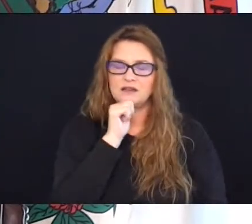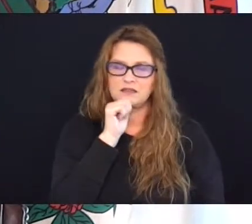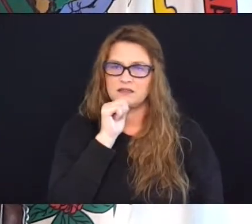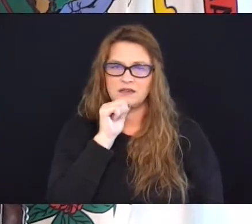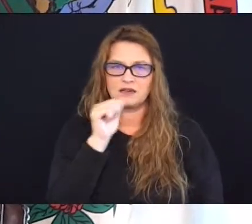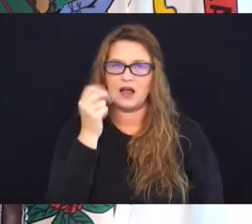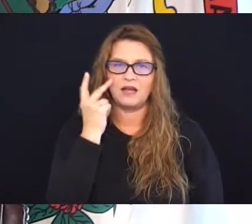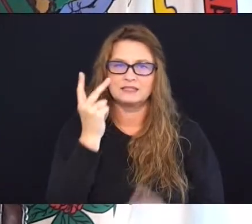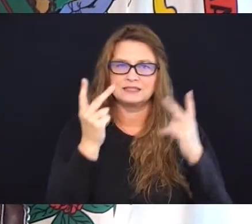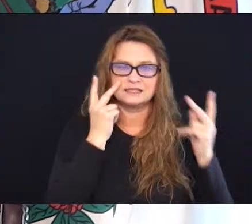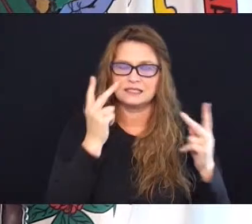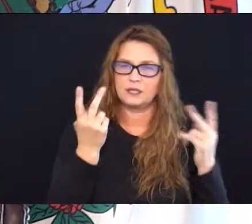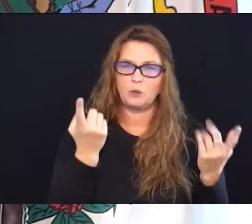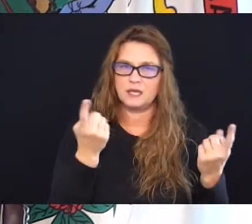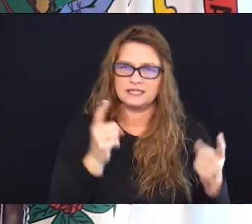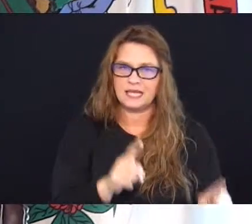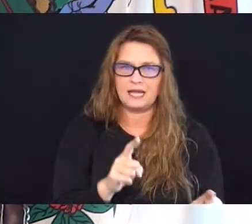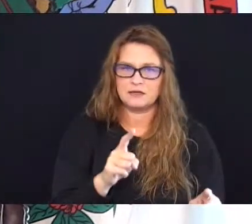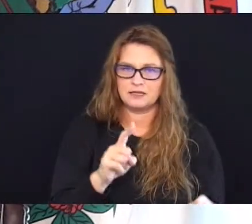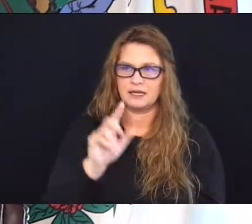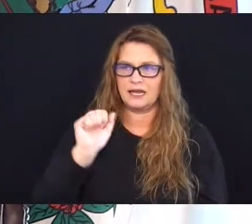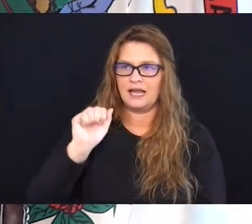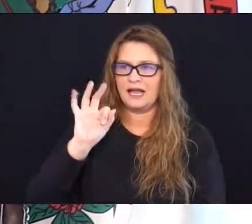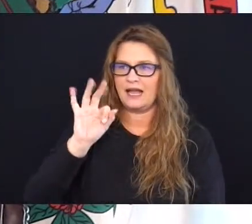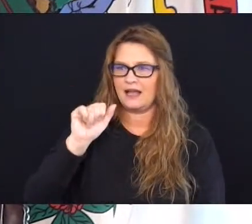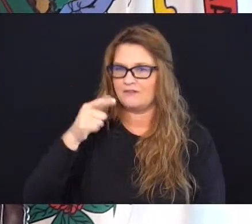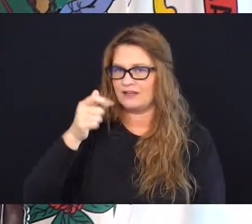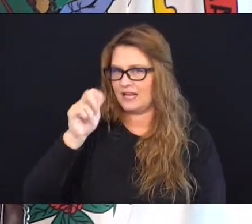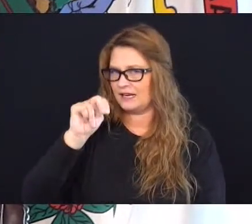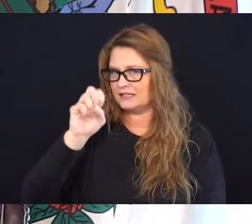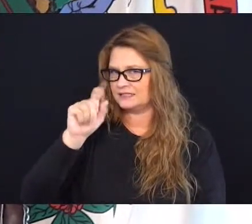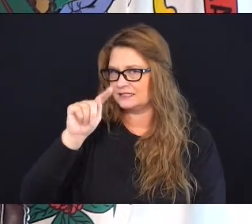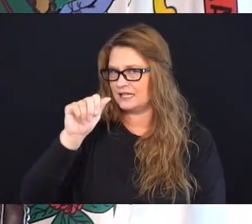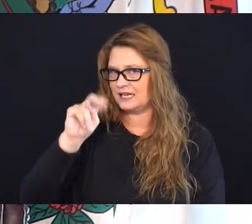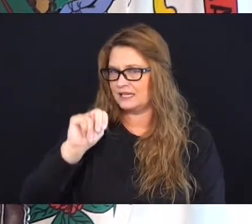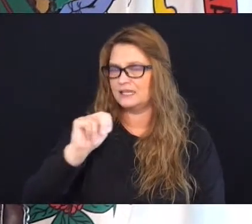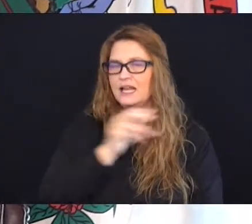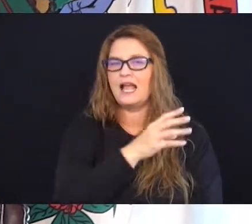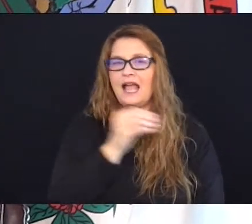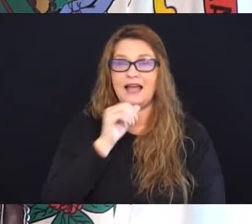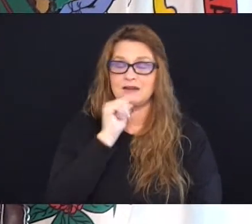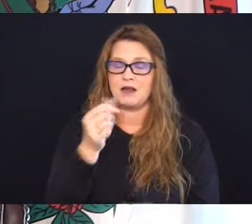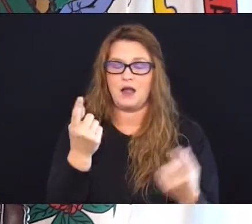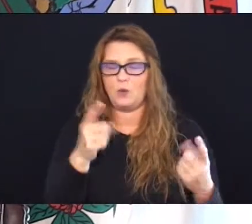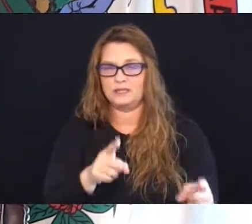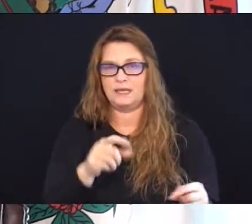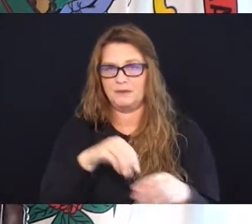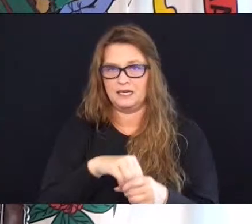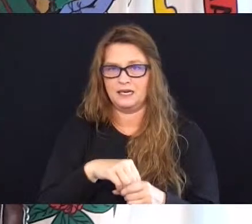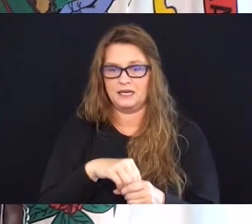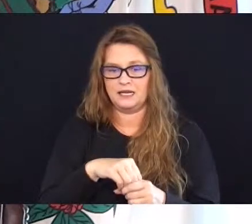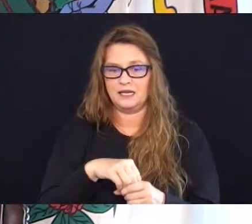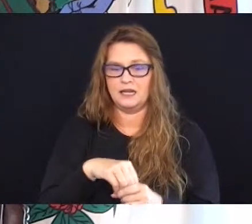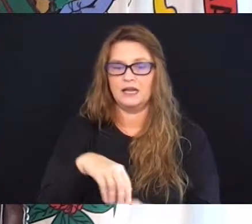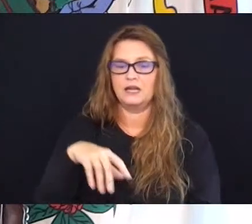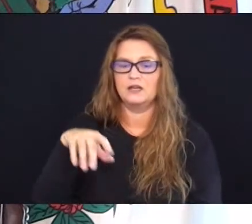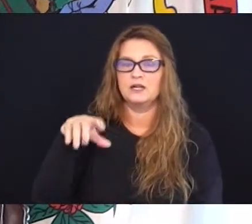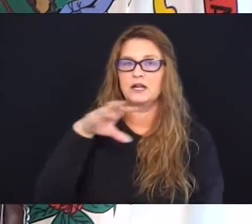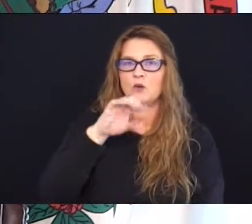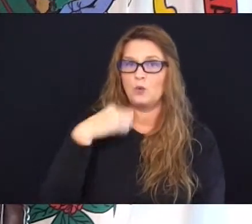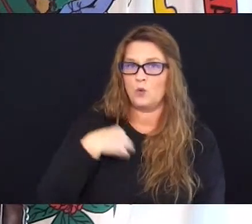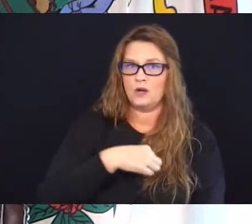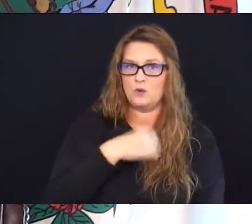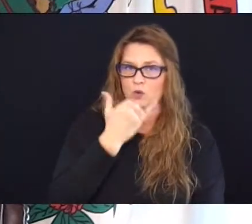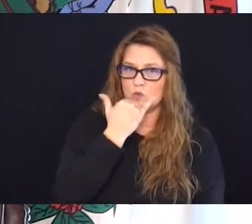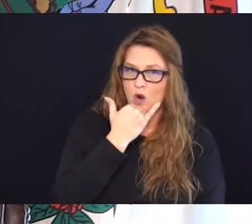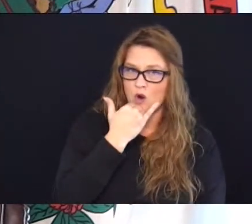happened in Afghanistan. We would not have what is happening right now in Iran, and we would surely,